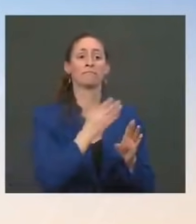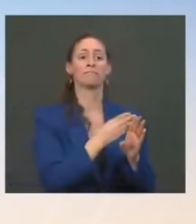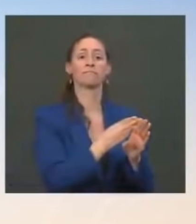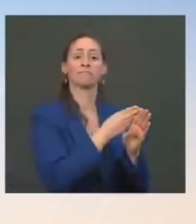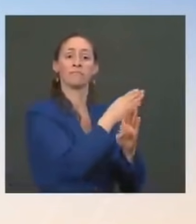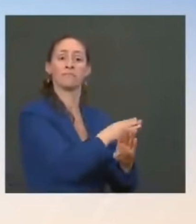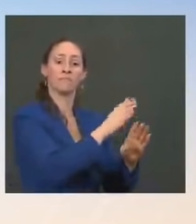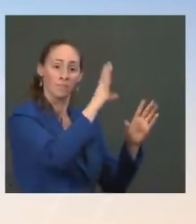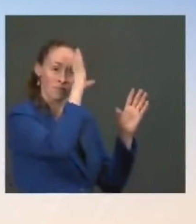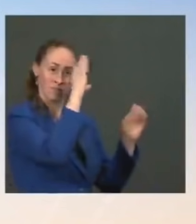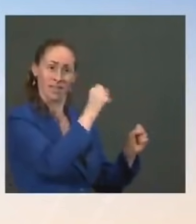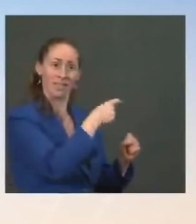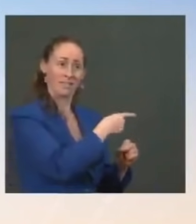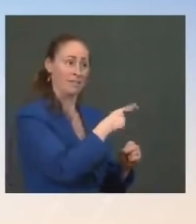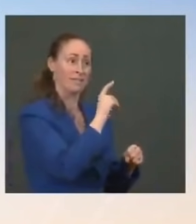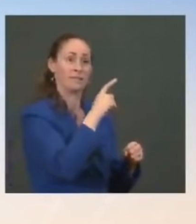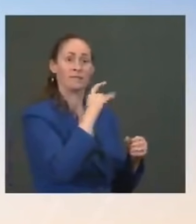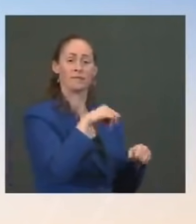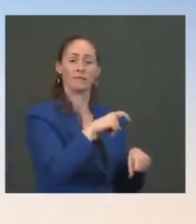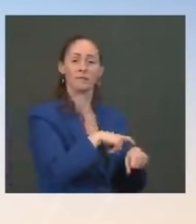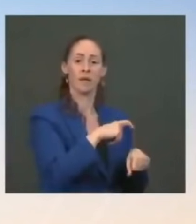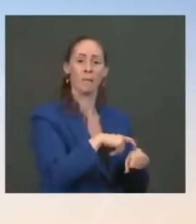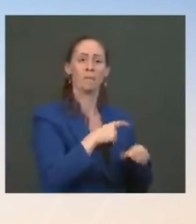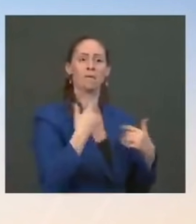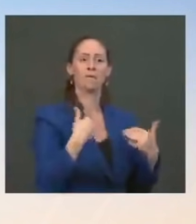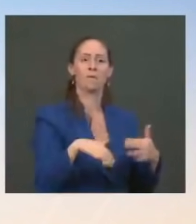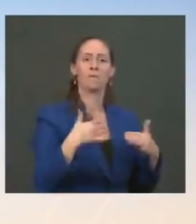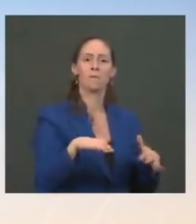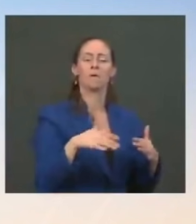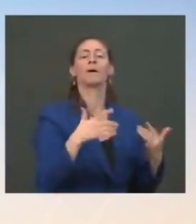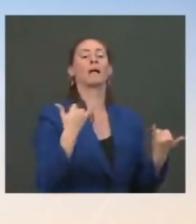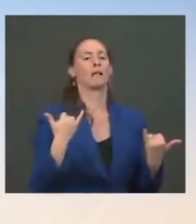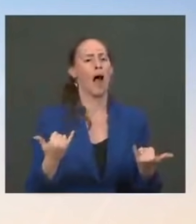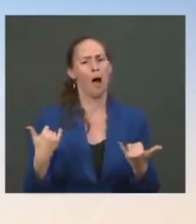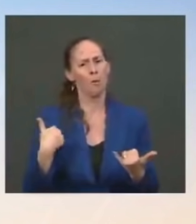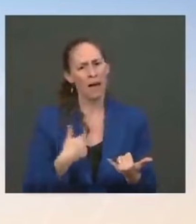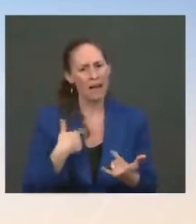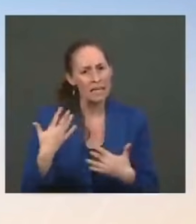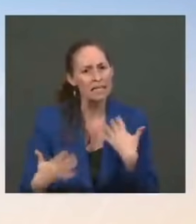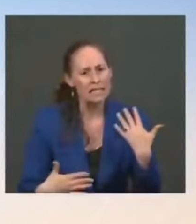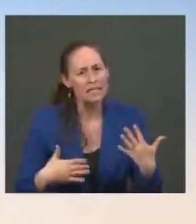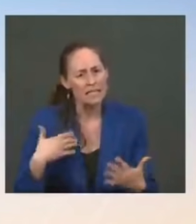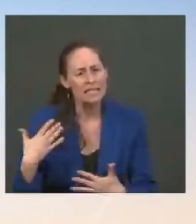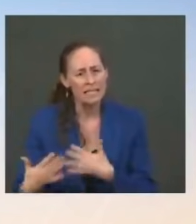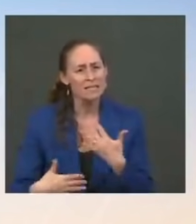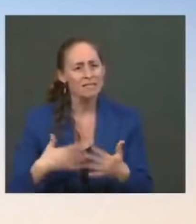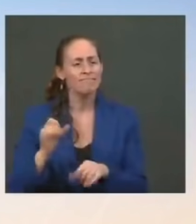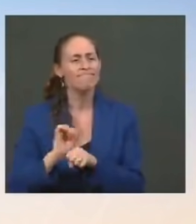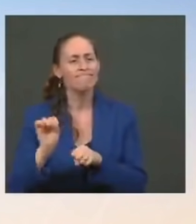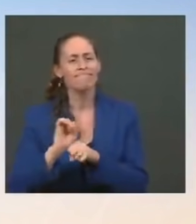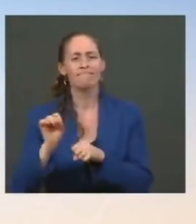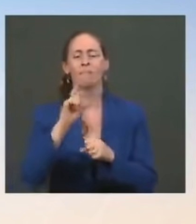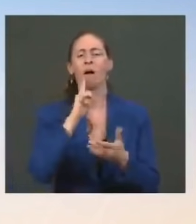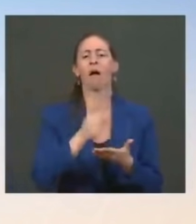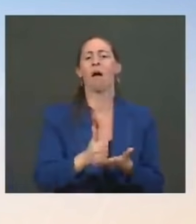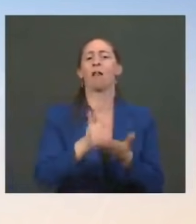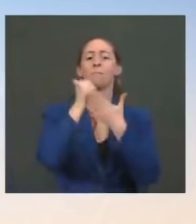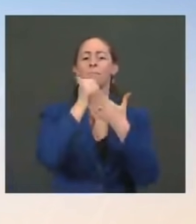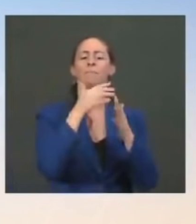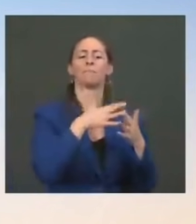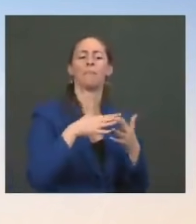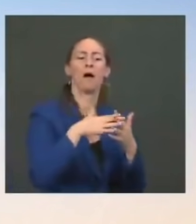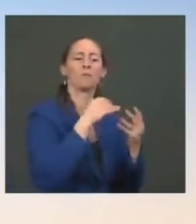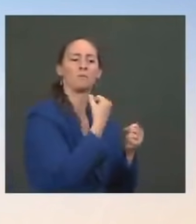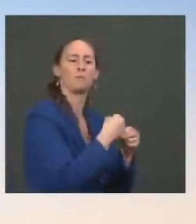came into office. And so we're going to continue building on basically the American Rescue Plan. This is why we're trying to pass the president's